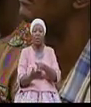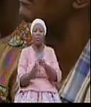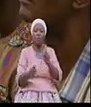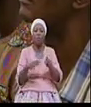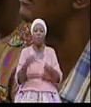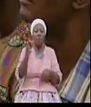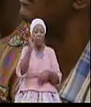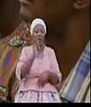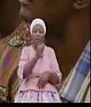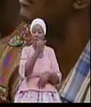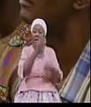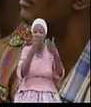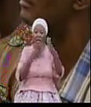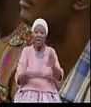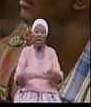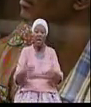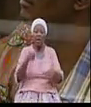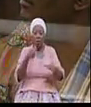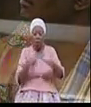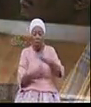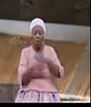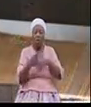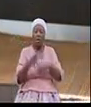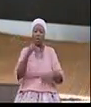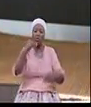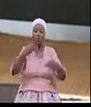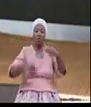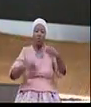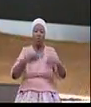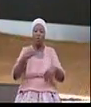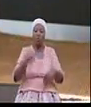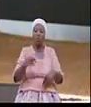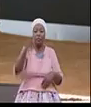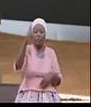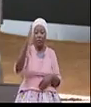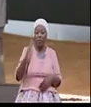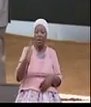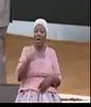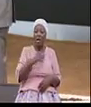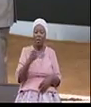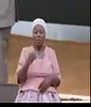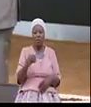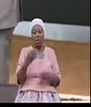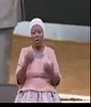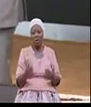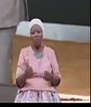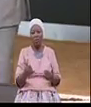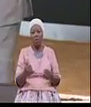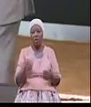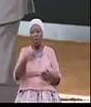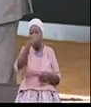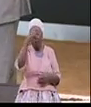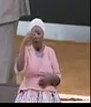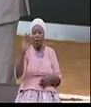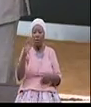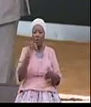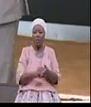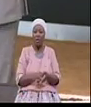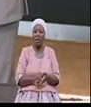died under the judgment of God. And so now, because of